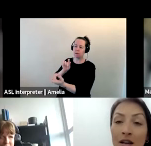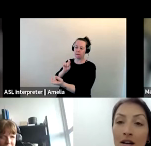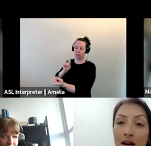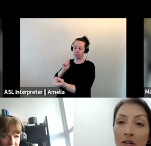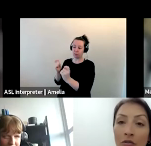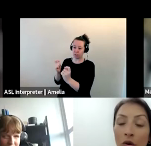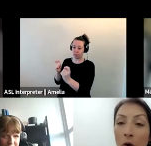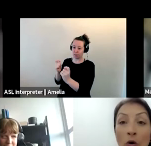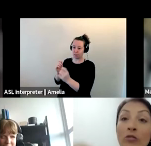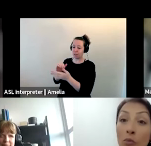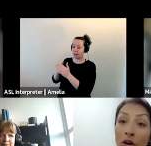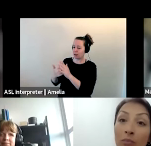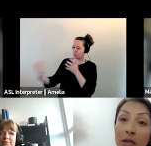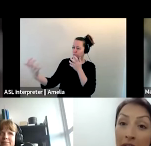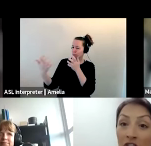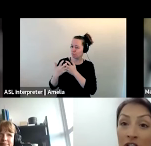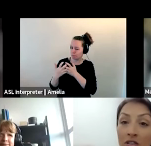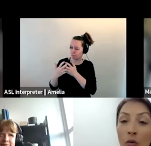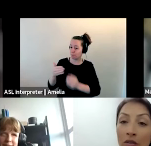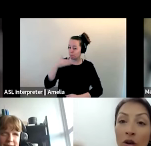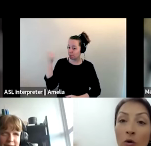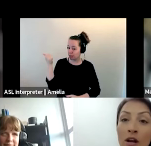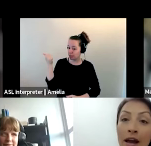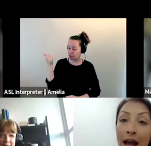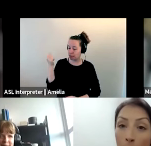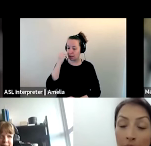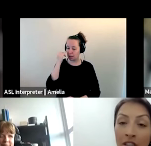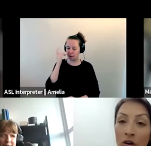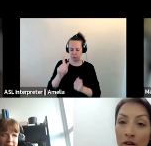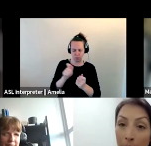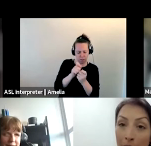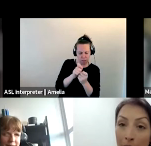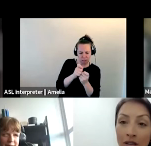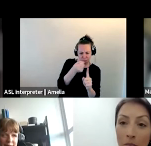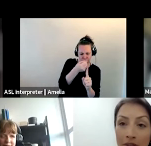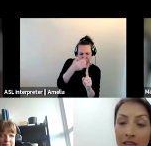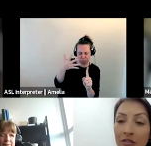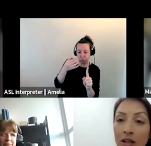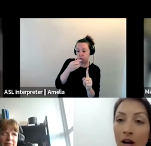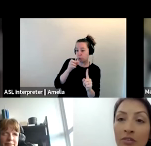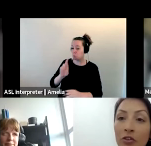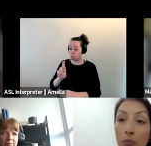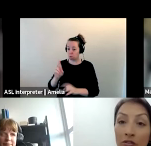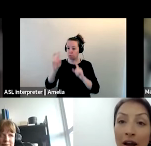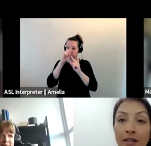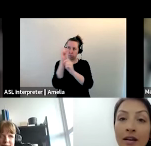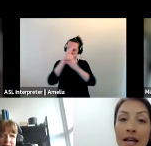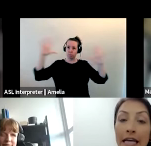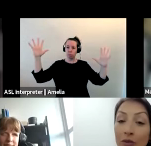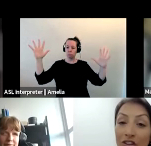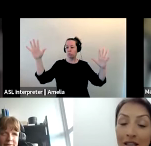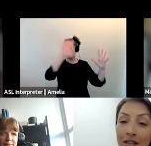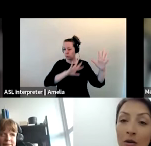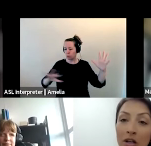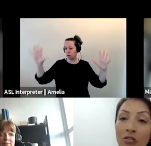details or more big picture. So it will help your approach and the positive outcome if you provide